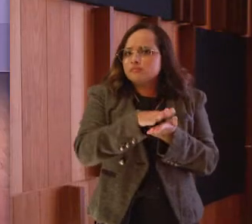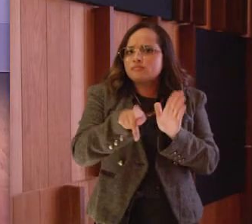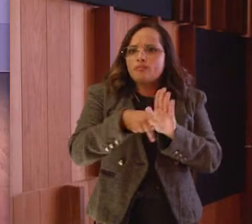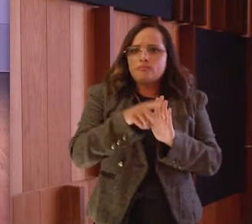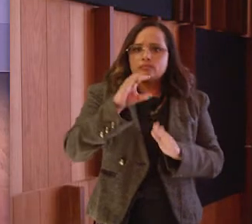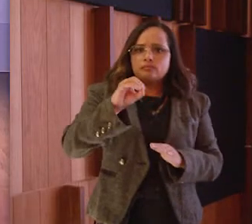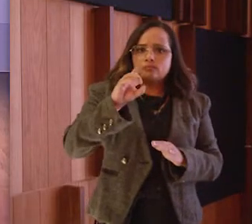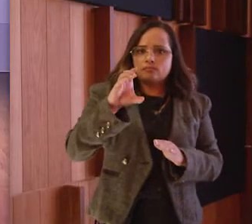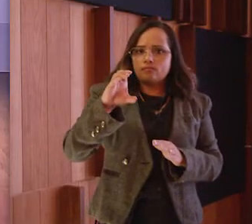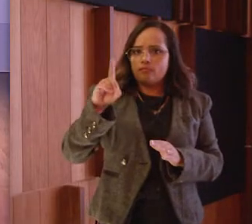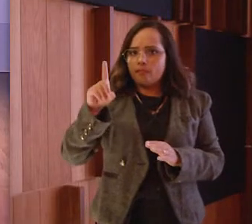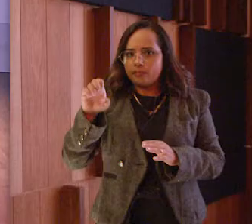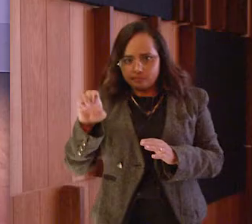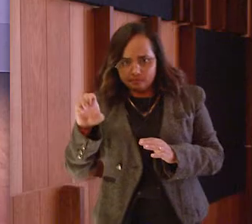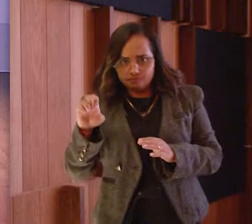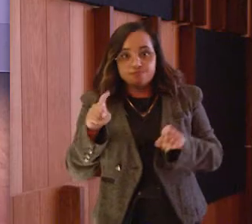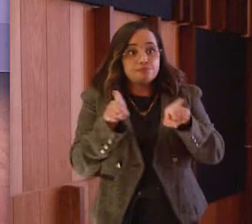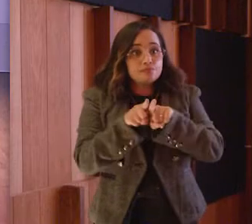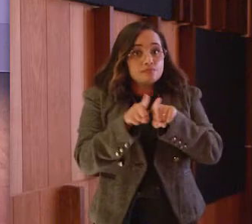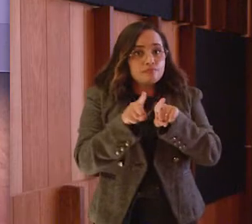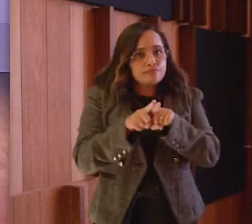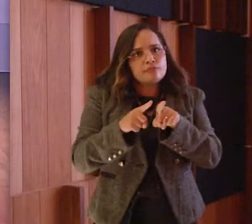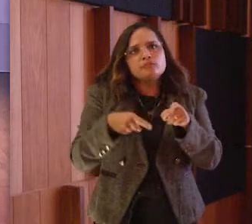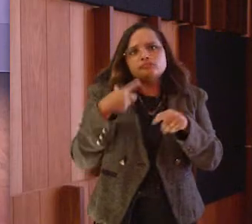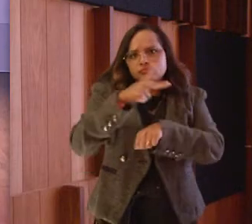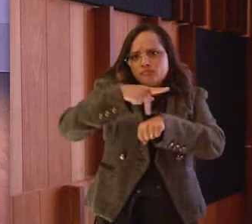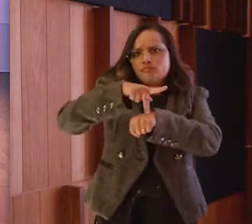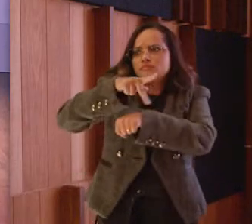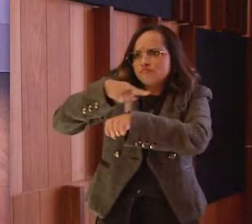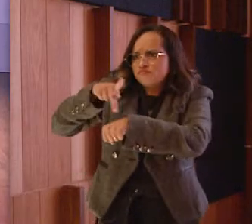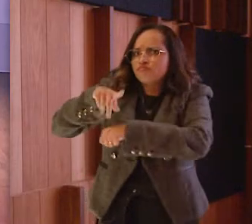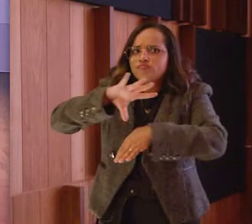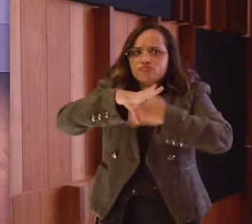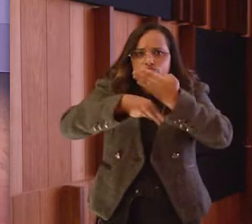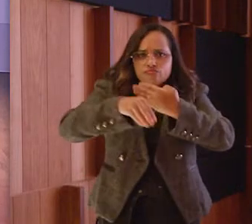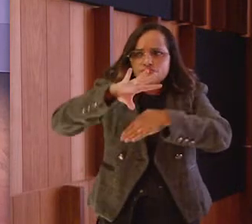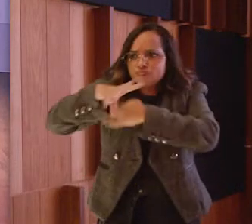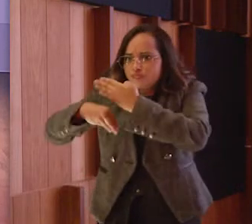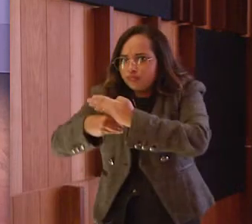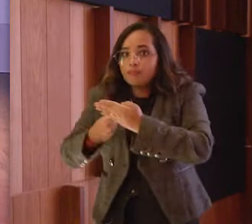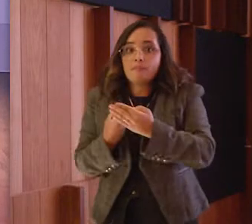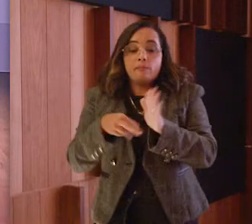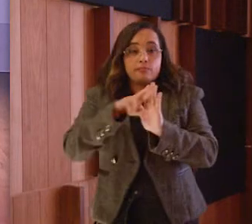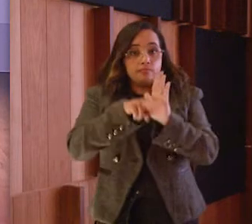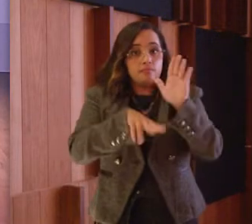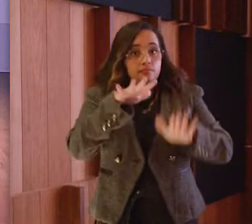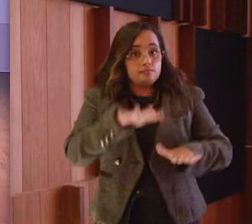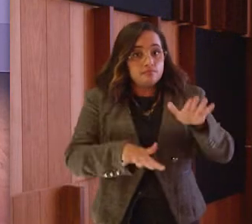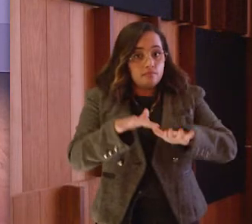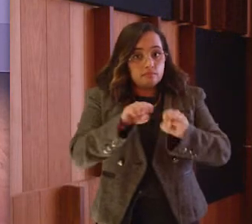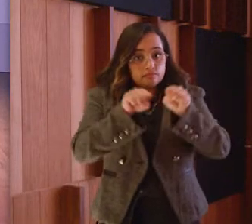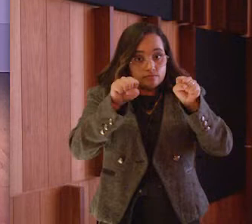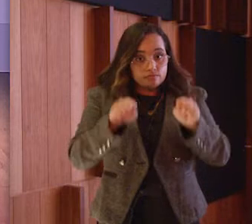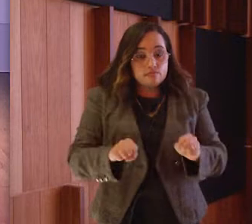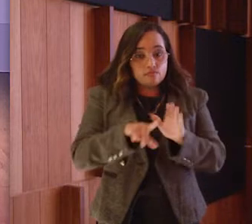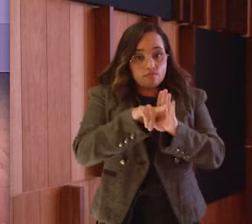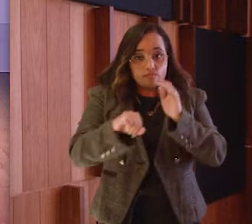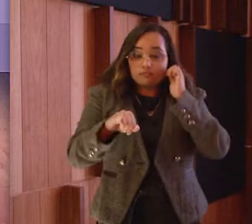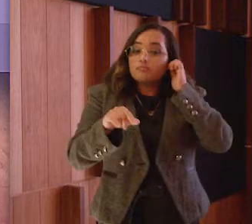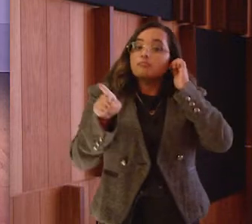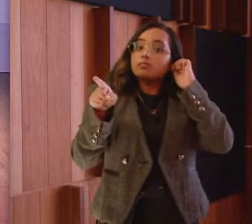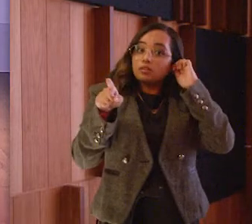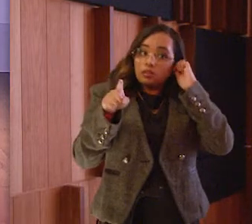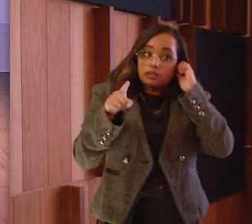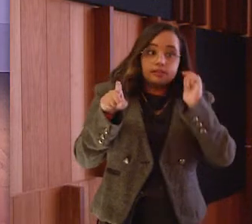As countries implement these rules, depending on what their legislative process is, and we also know that the OECD is going to continue to bring